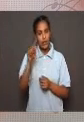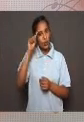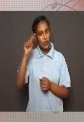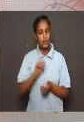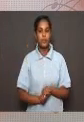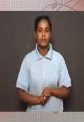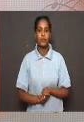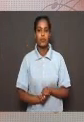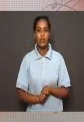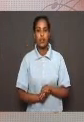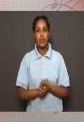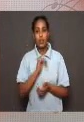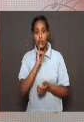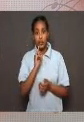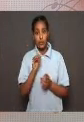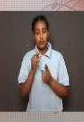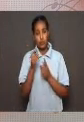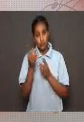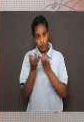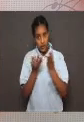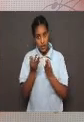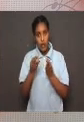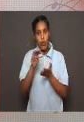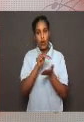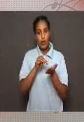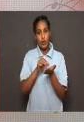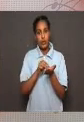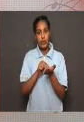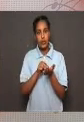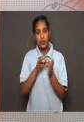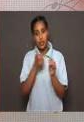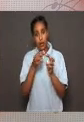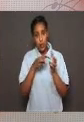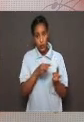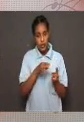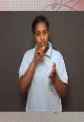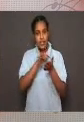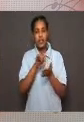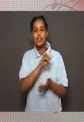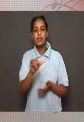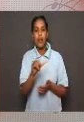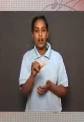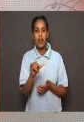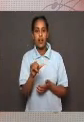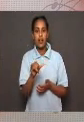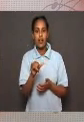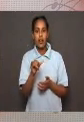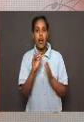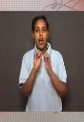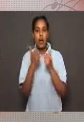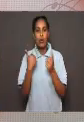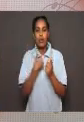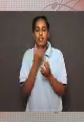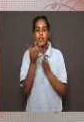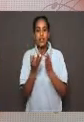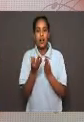theory is to describe molecules in a way that is similar to how we